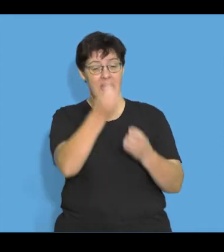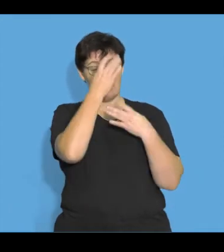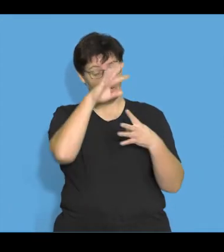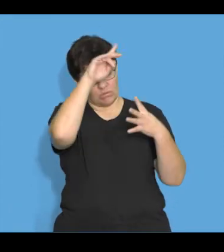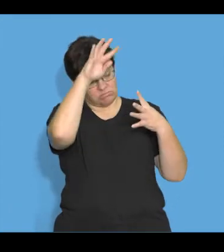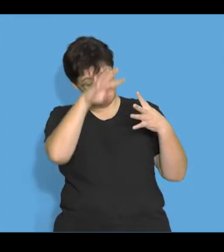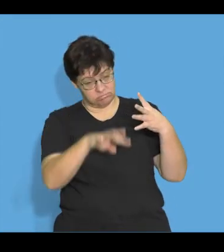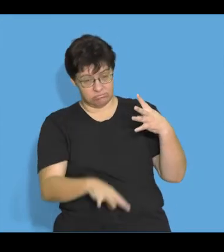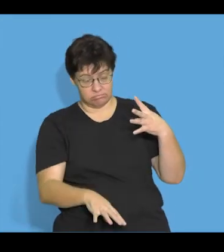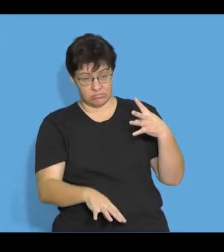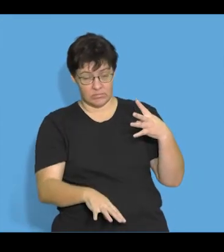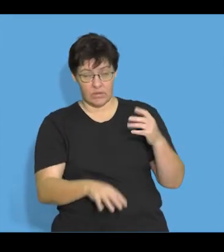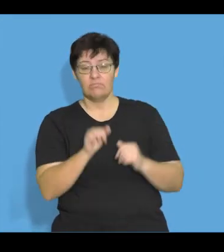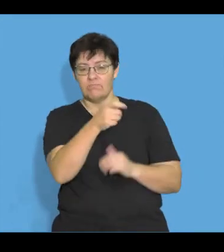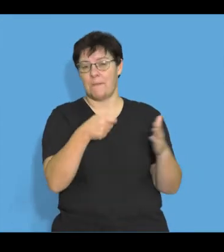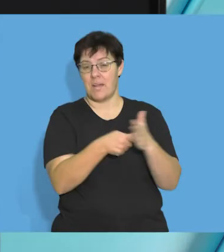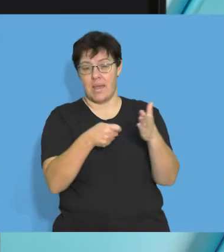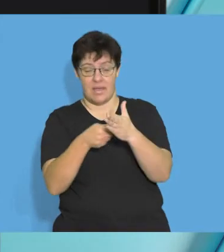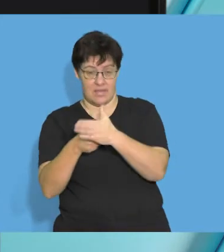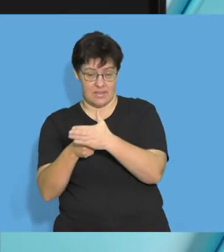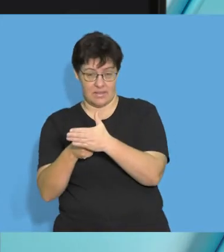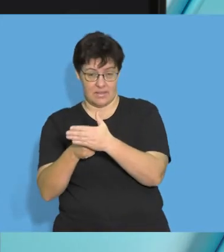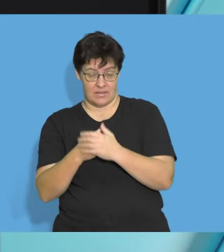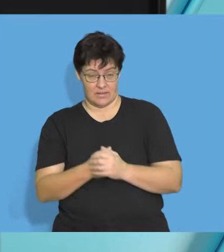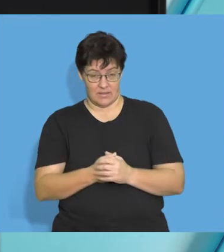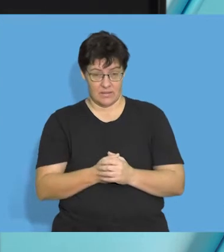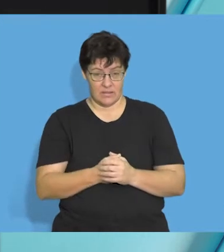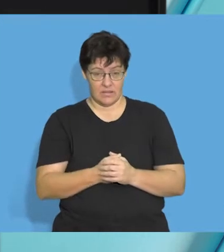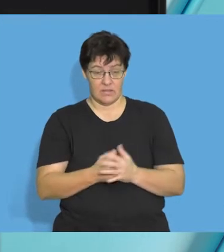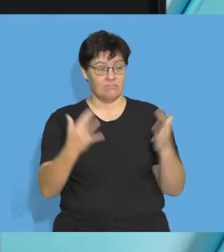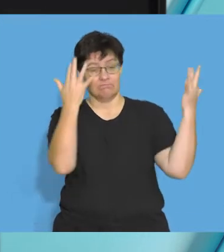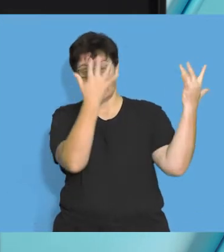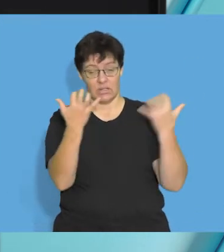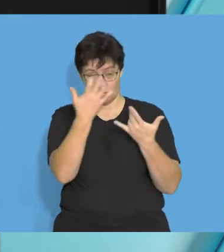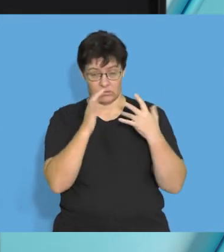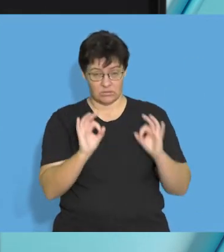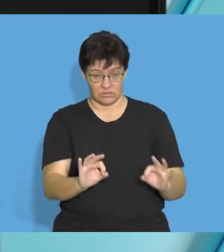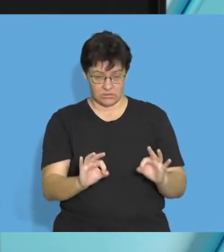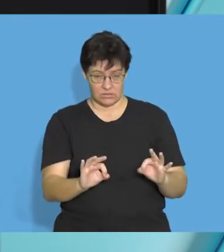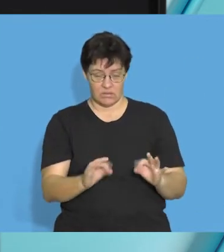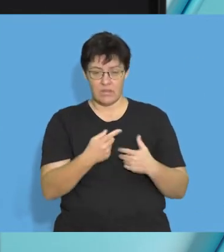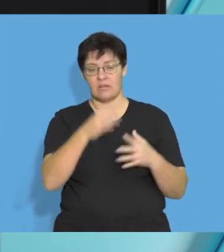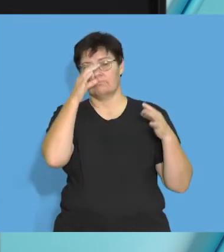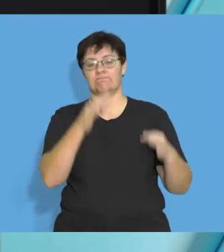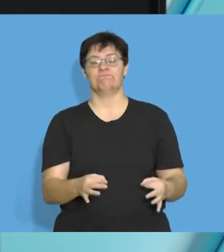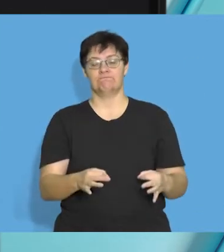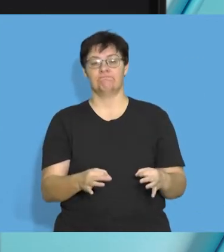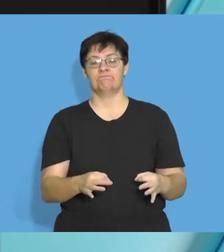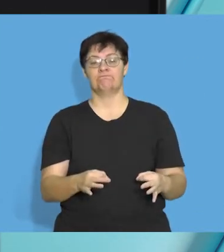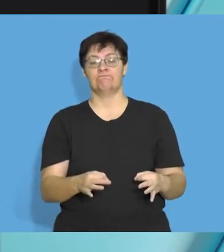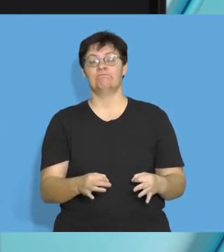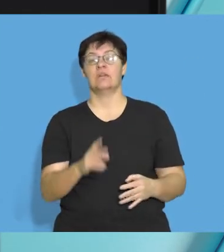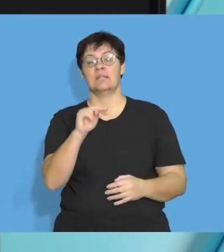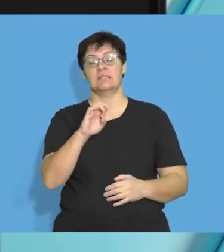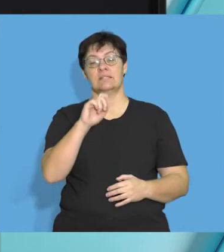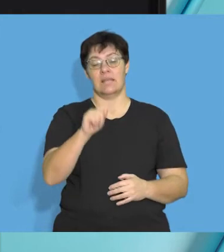information regarding your purchases, do your calculation, and then determine what was your